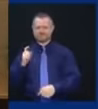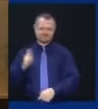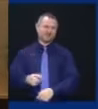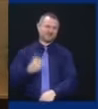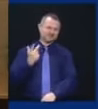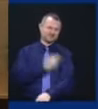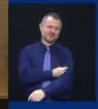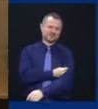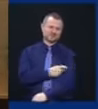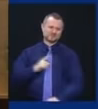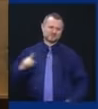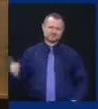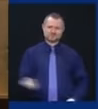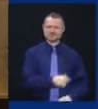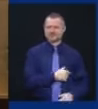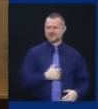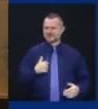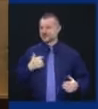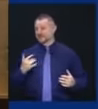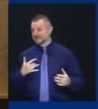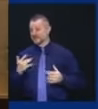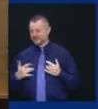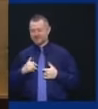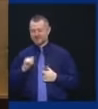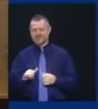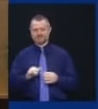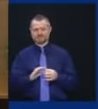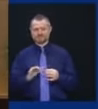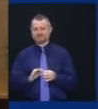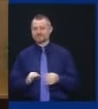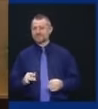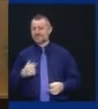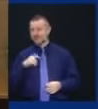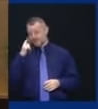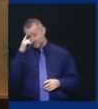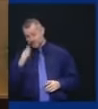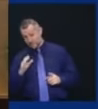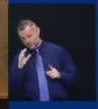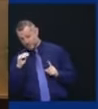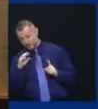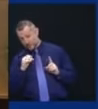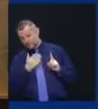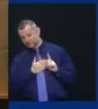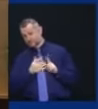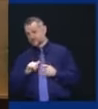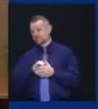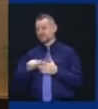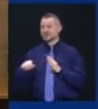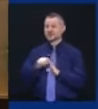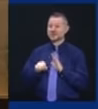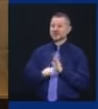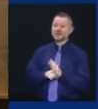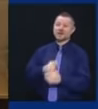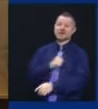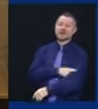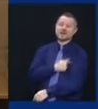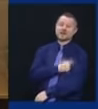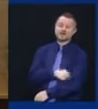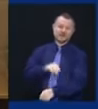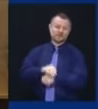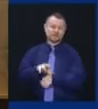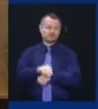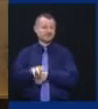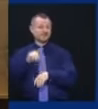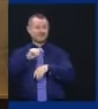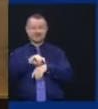arms. And so we're excited about that. Governor Cuomo and the New York State Clinical Advisory Task Force have gone to